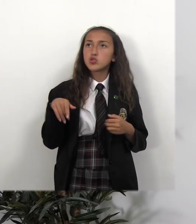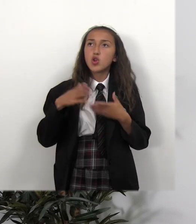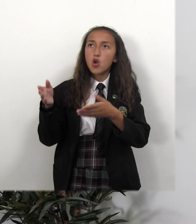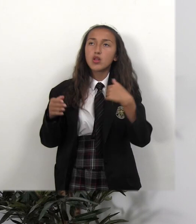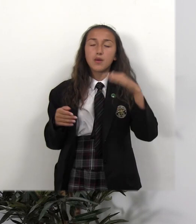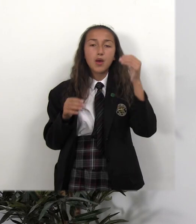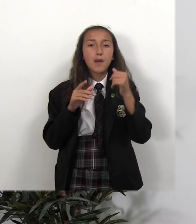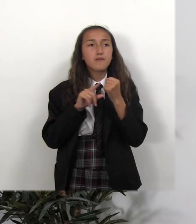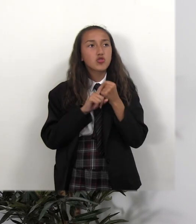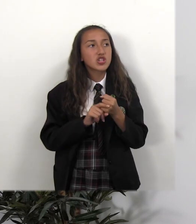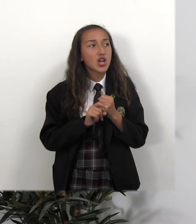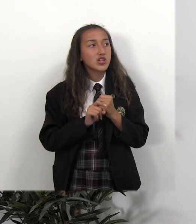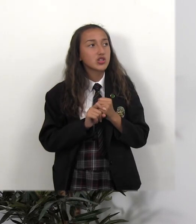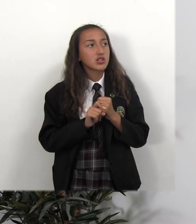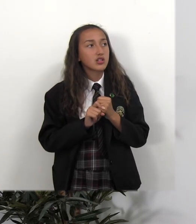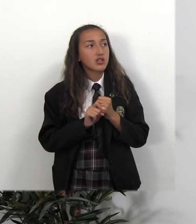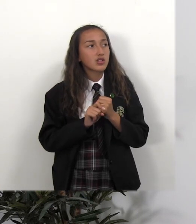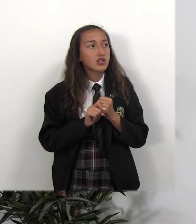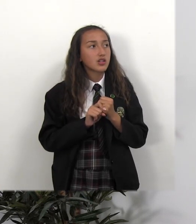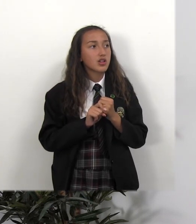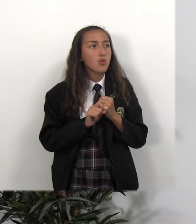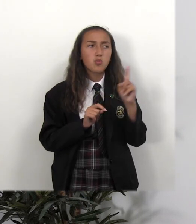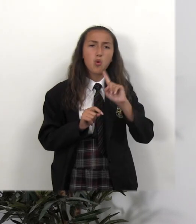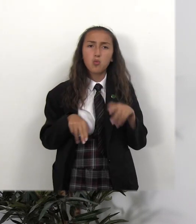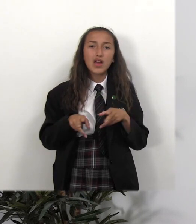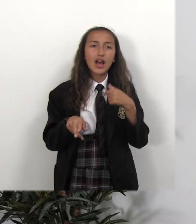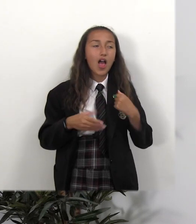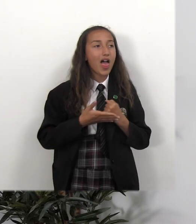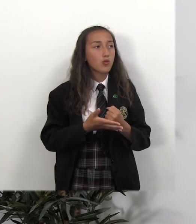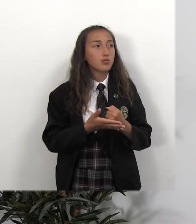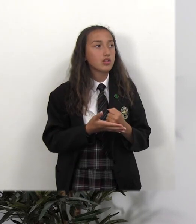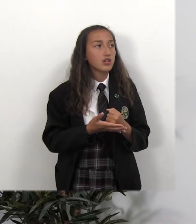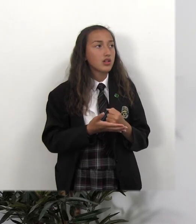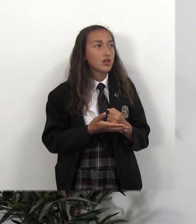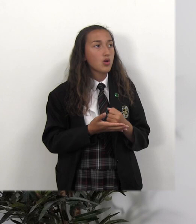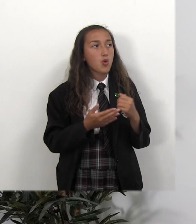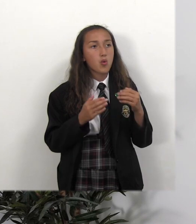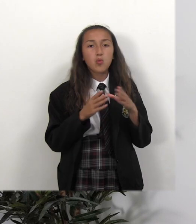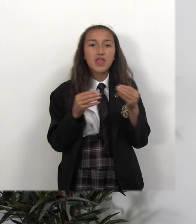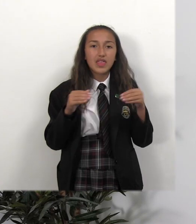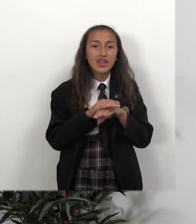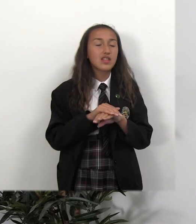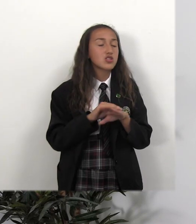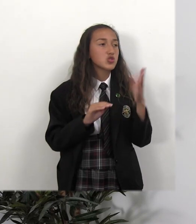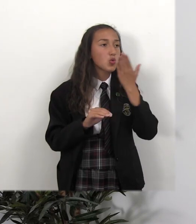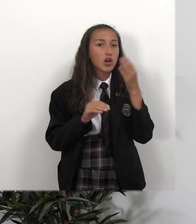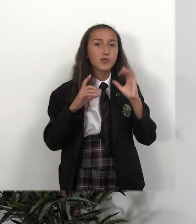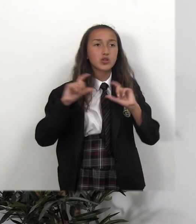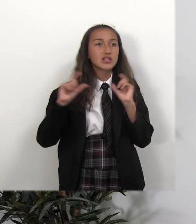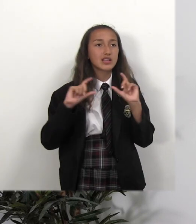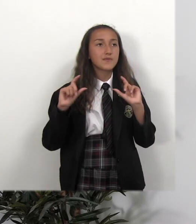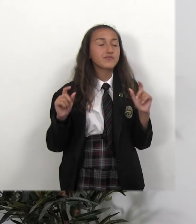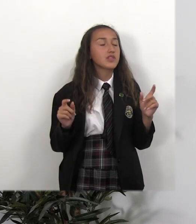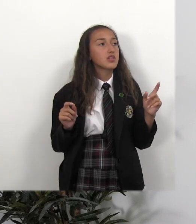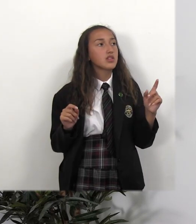my appreciation? And what other ways can I help out? Within the school community, we encourage students